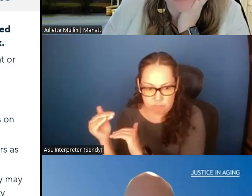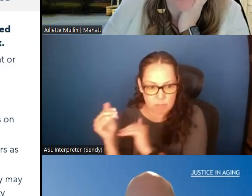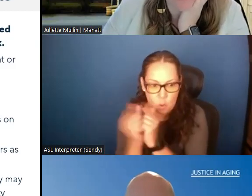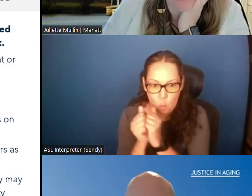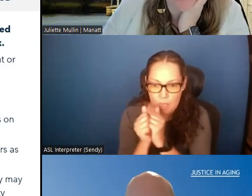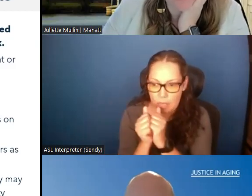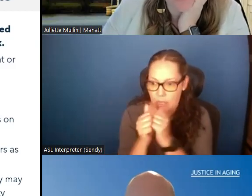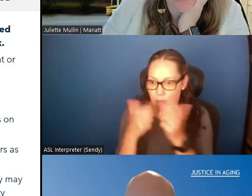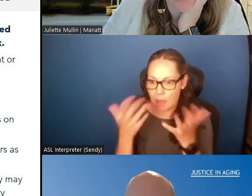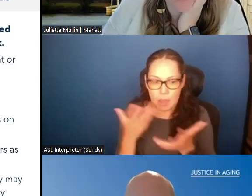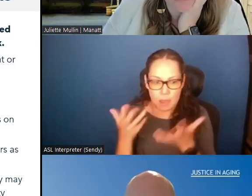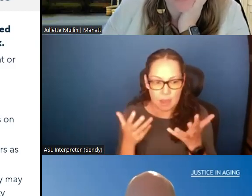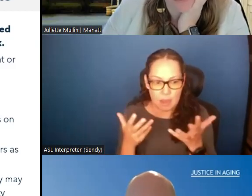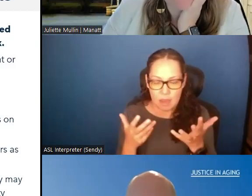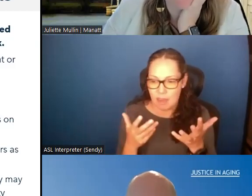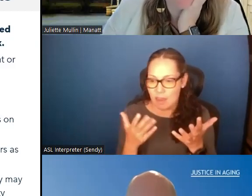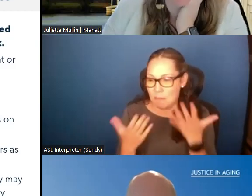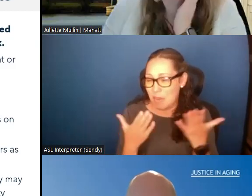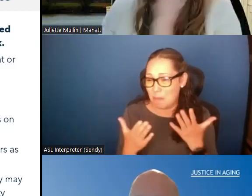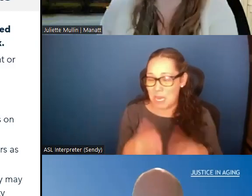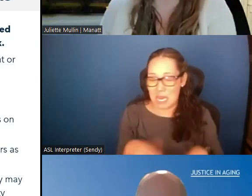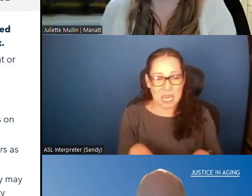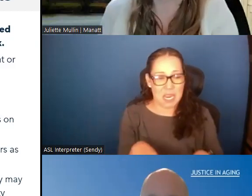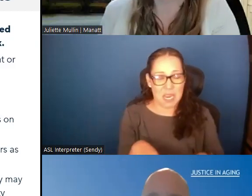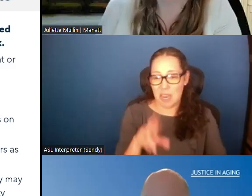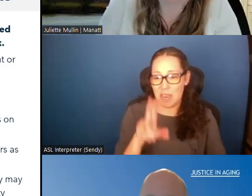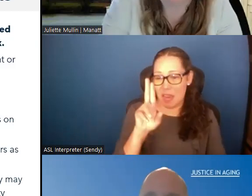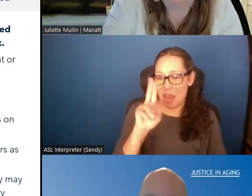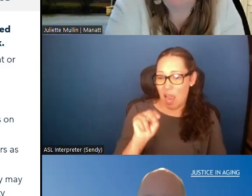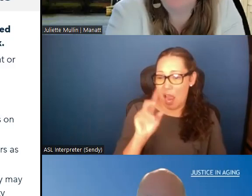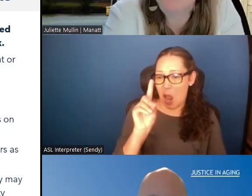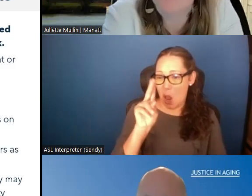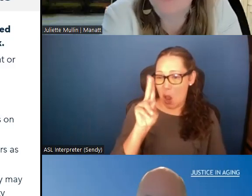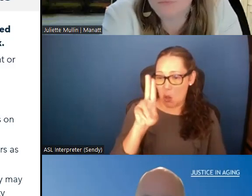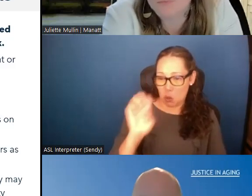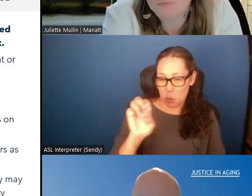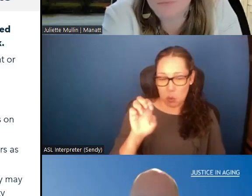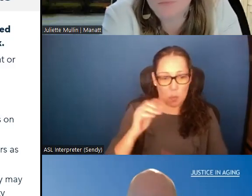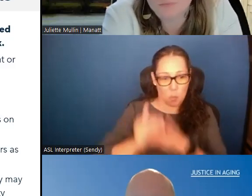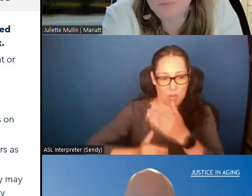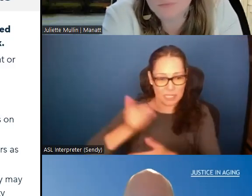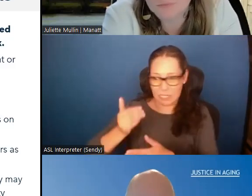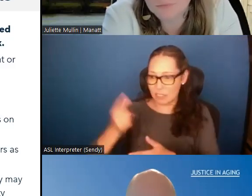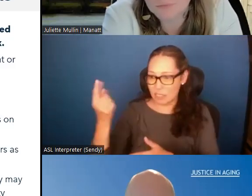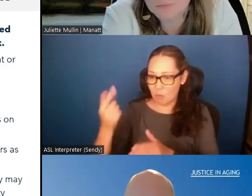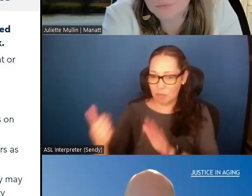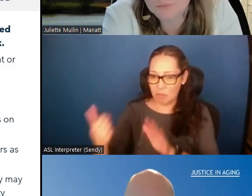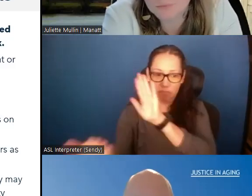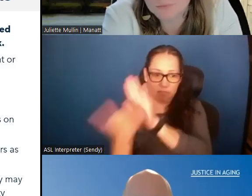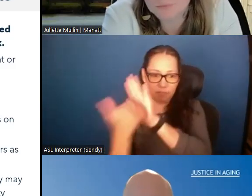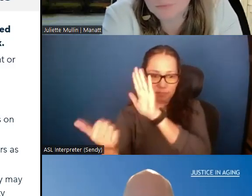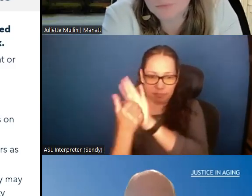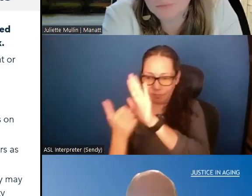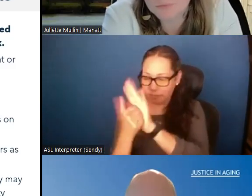maybe undue process, because we're talking about allowing someone to walk in the front door and say hi. We're not giving someone's